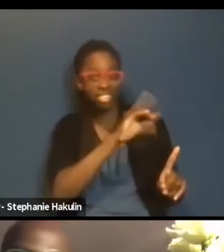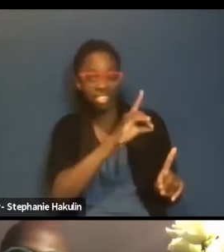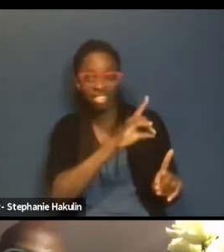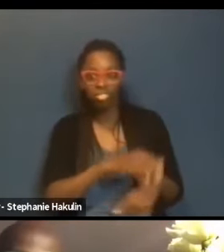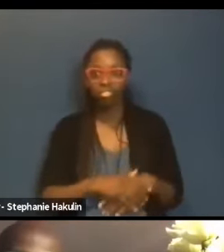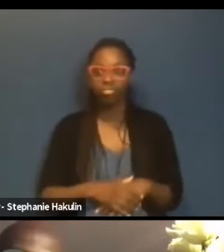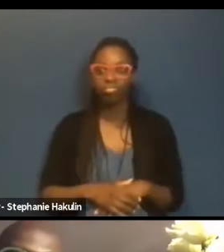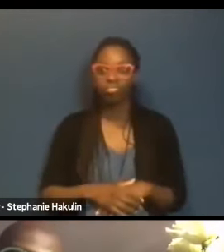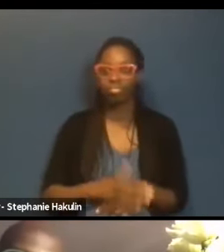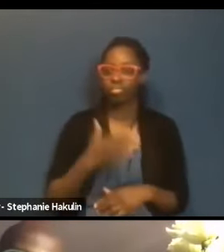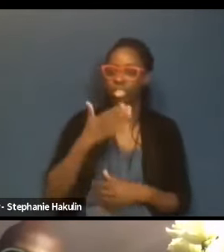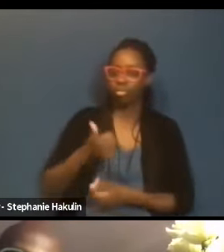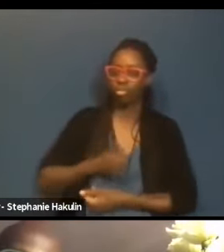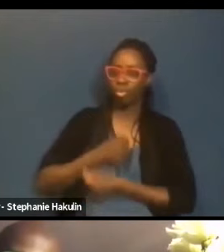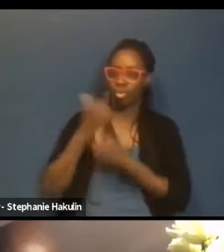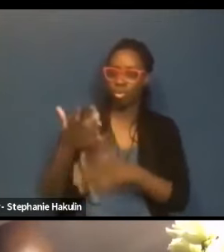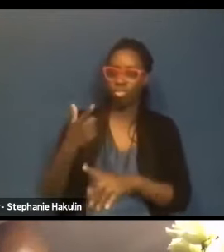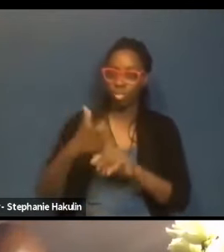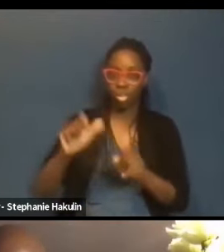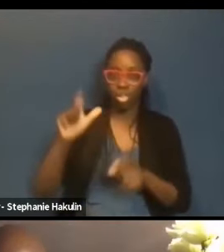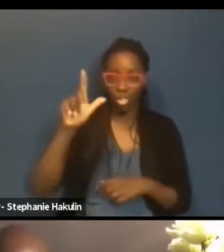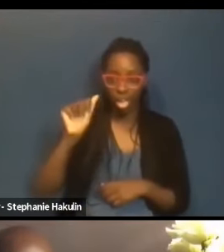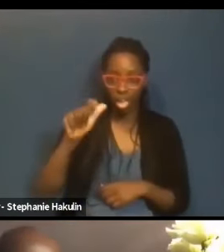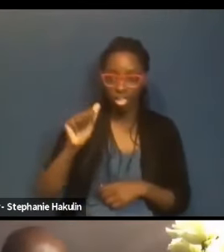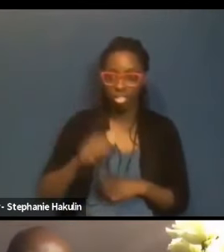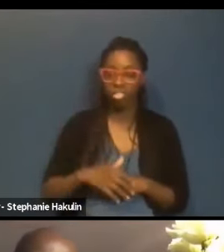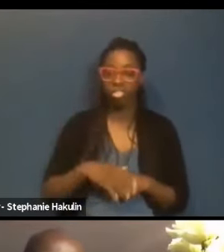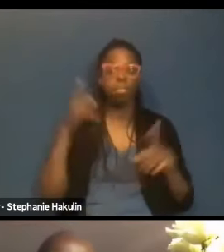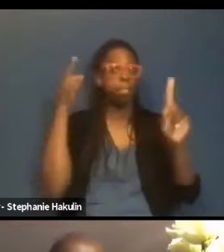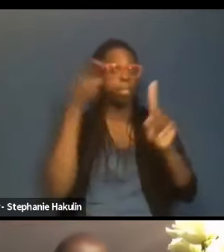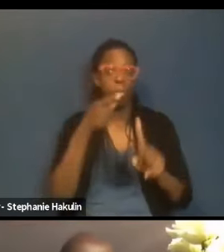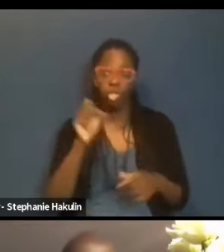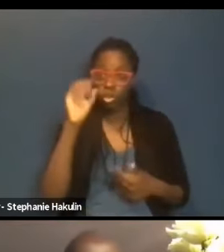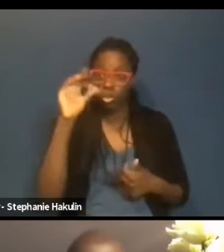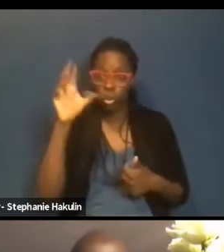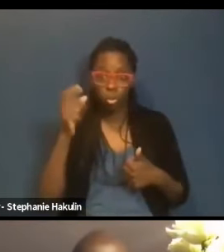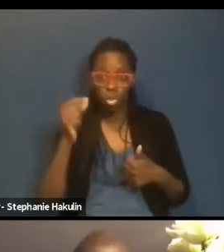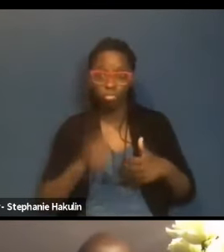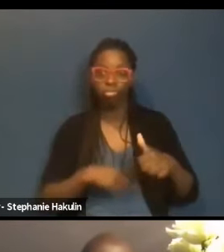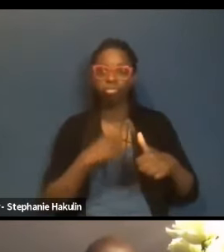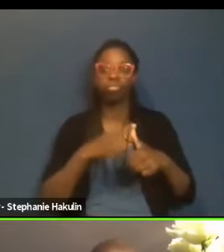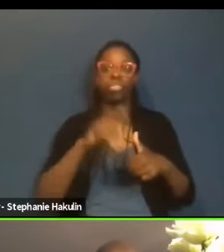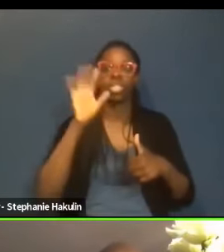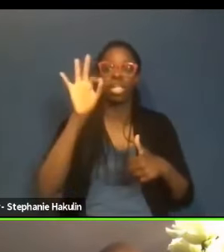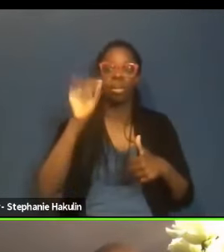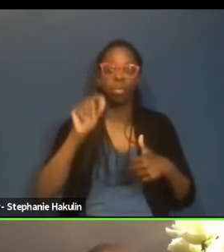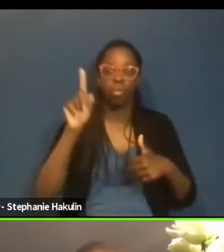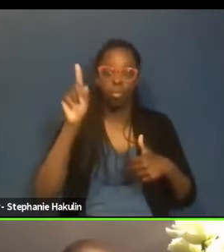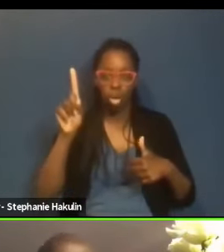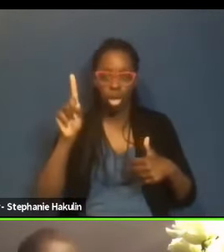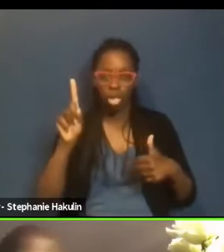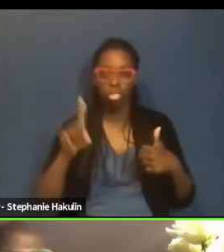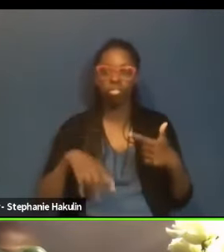we have from low to high, a 9.1. Yes, let's